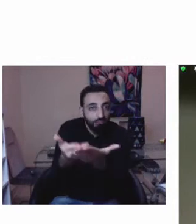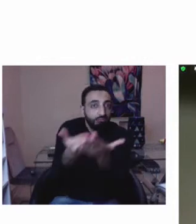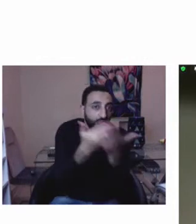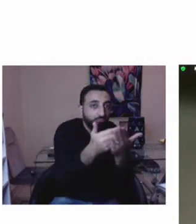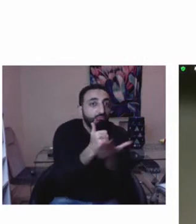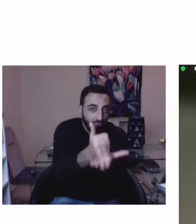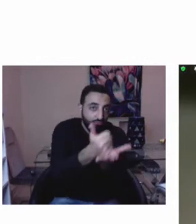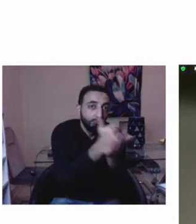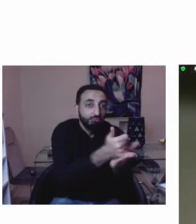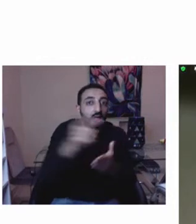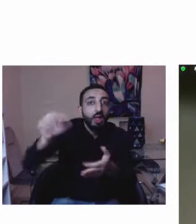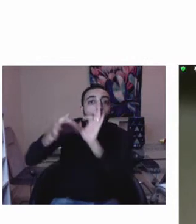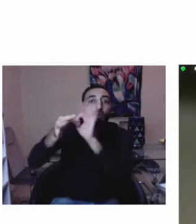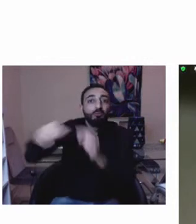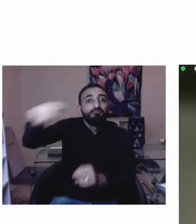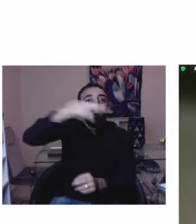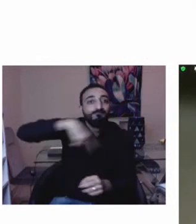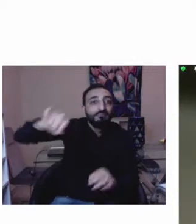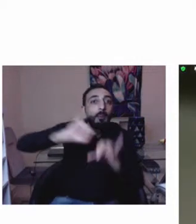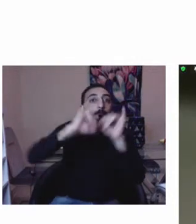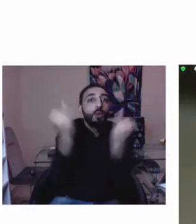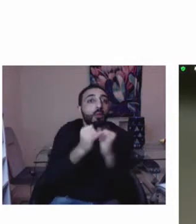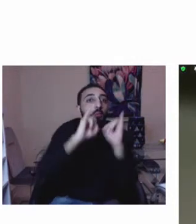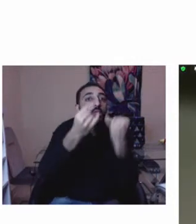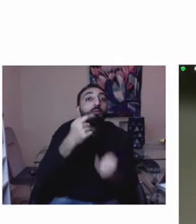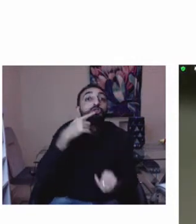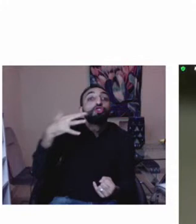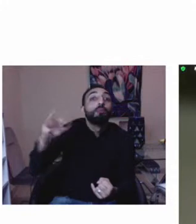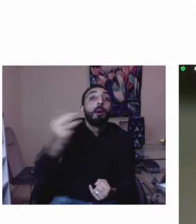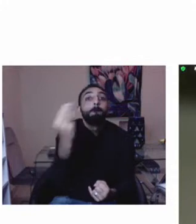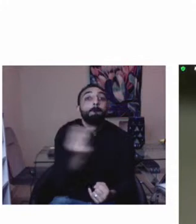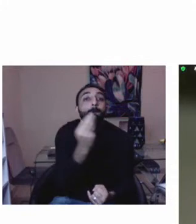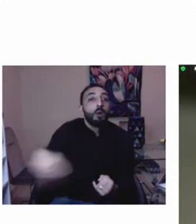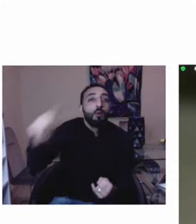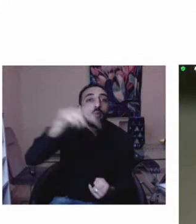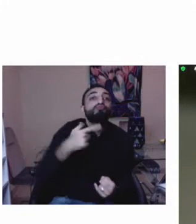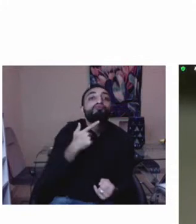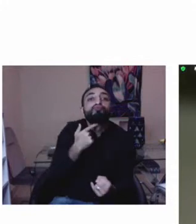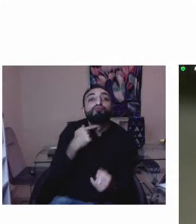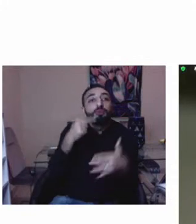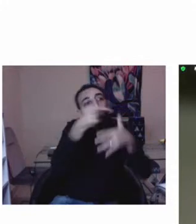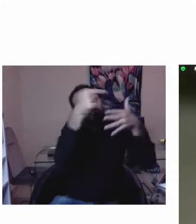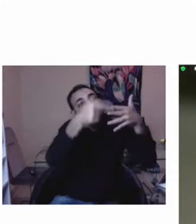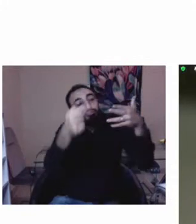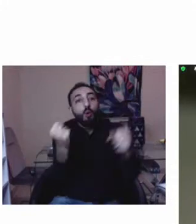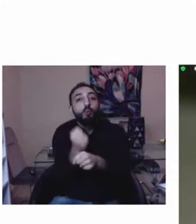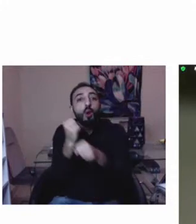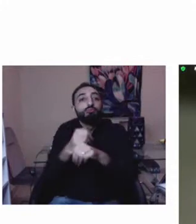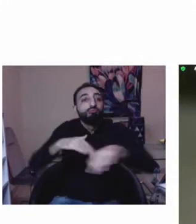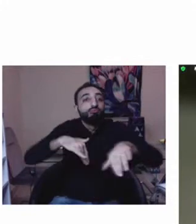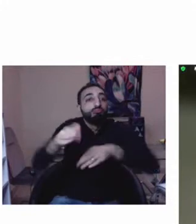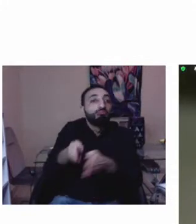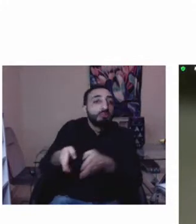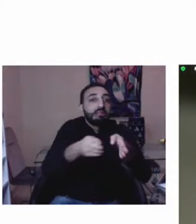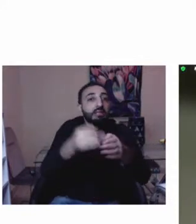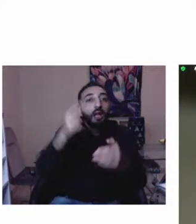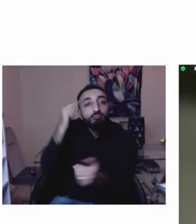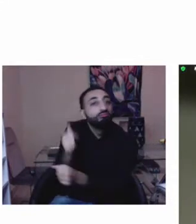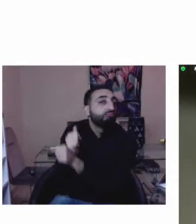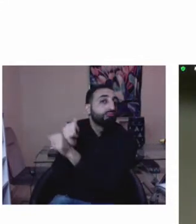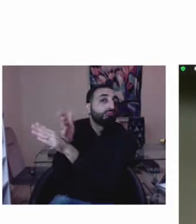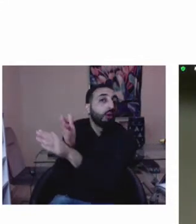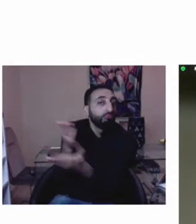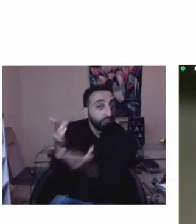local connections and mobilize youth. Through its support to the United Network of Young Peacebuilders, for